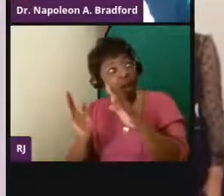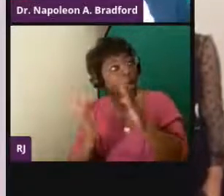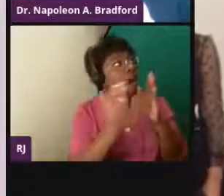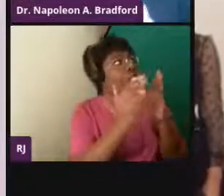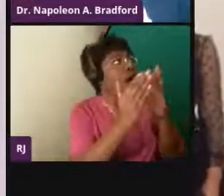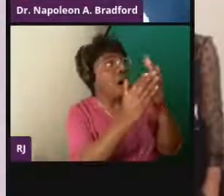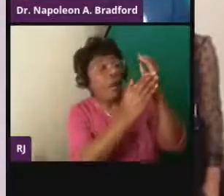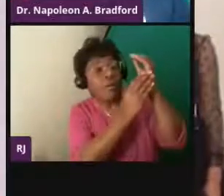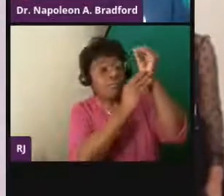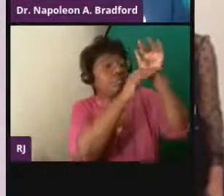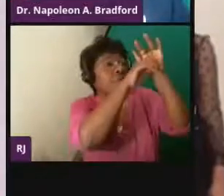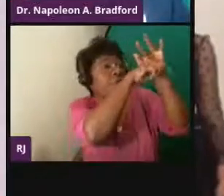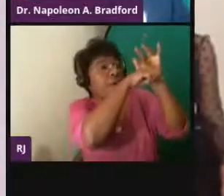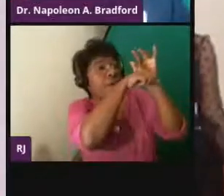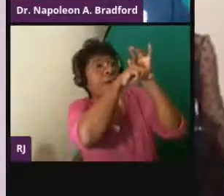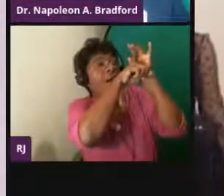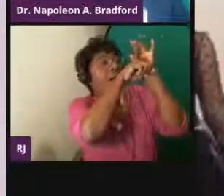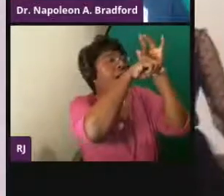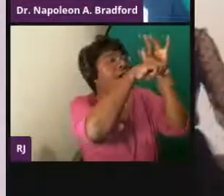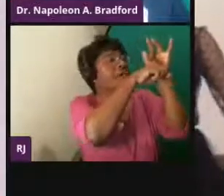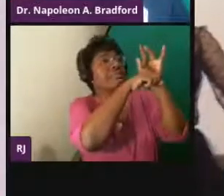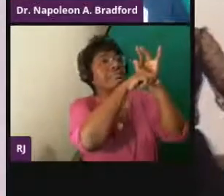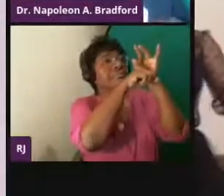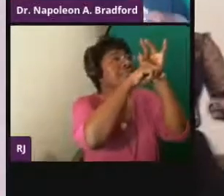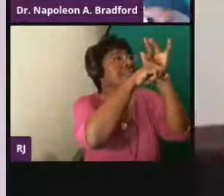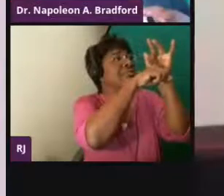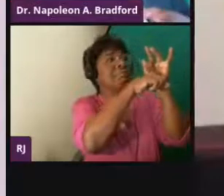perfect in your time of